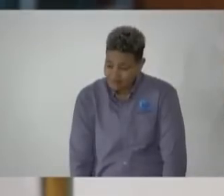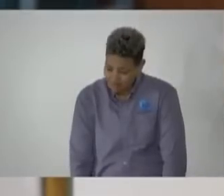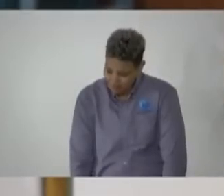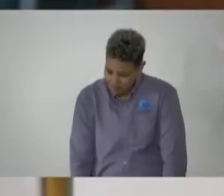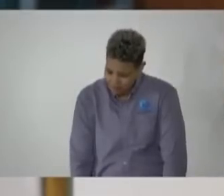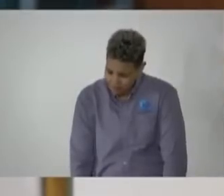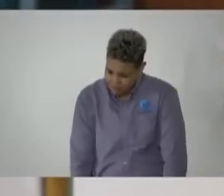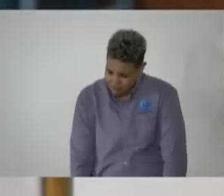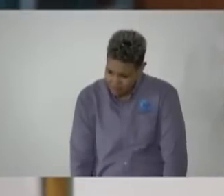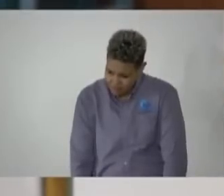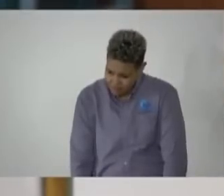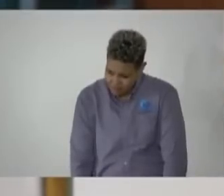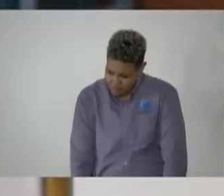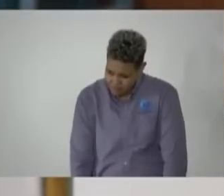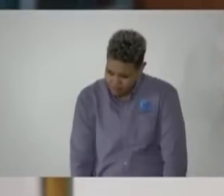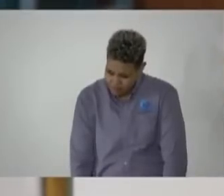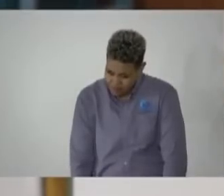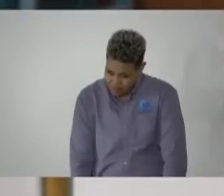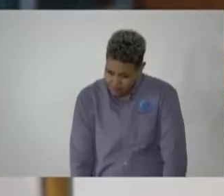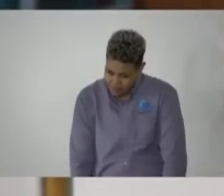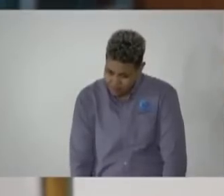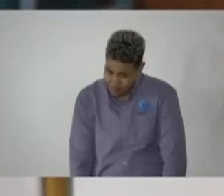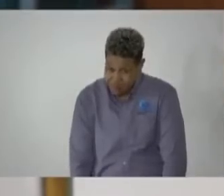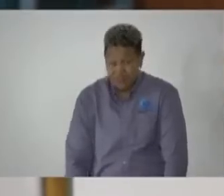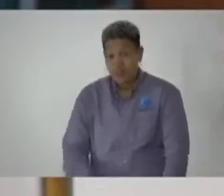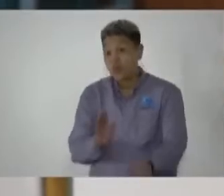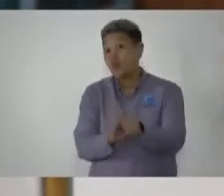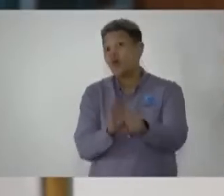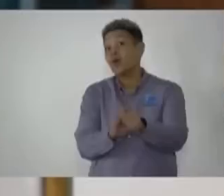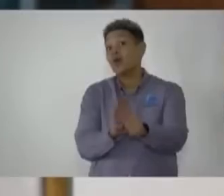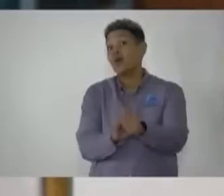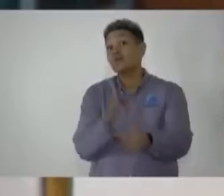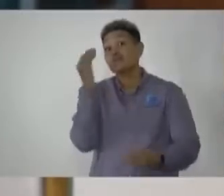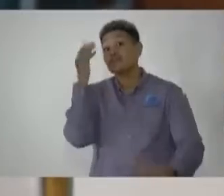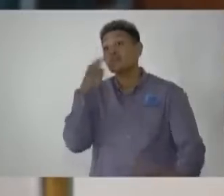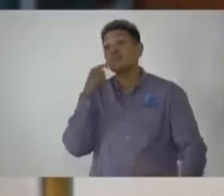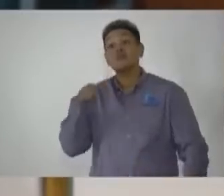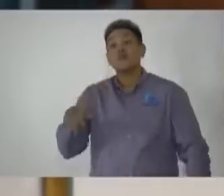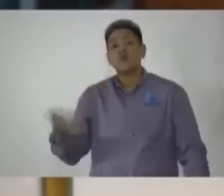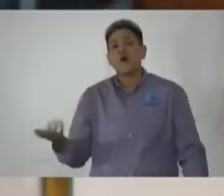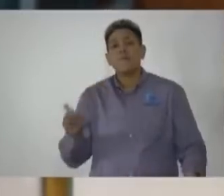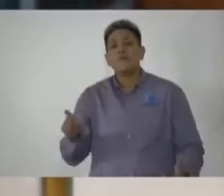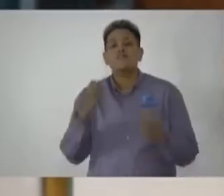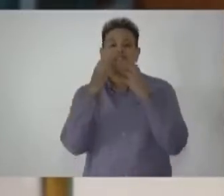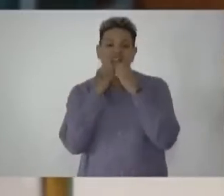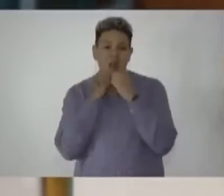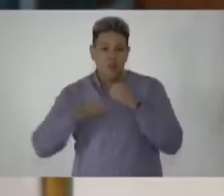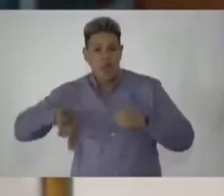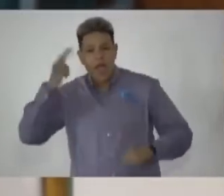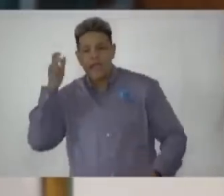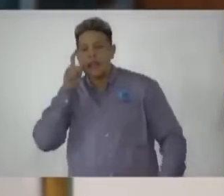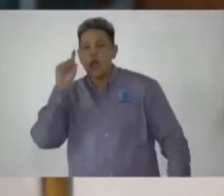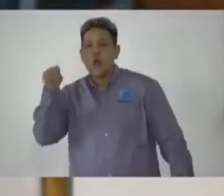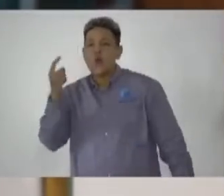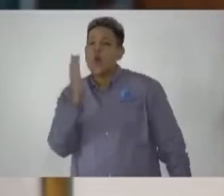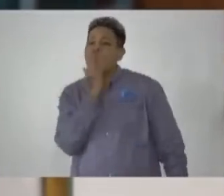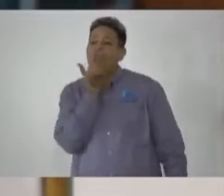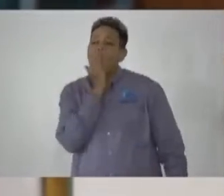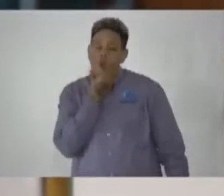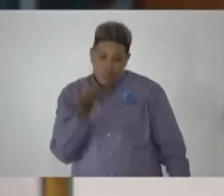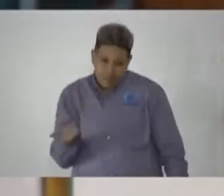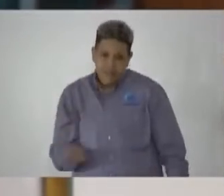the caucus must be a caucus of value, that it mustn't be a talk shop,